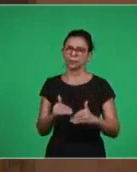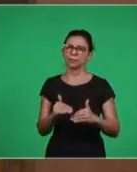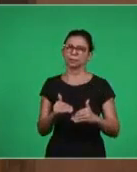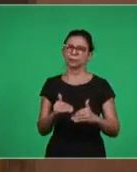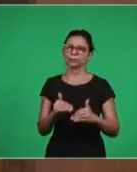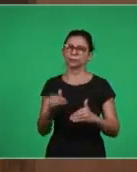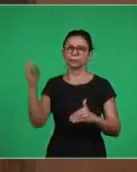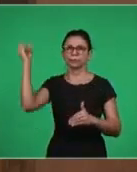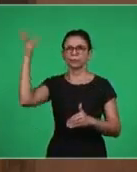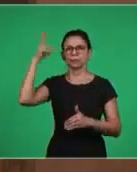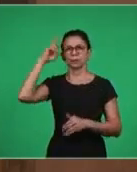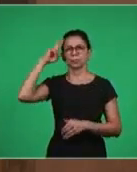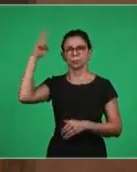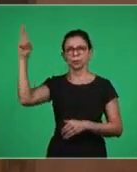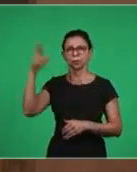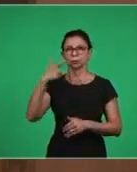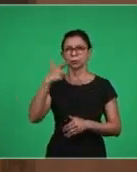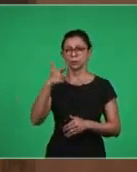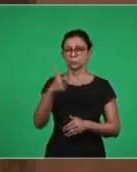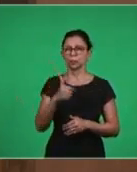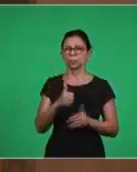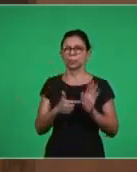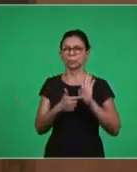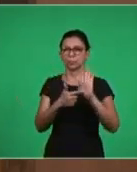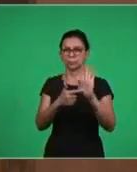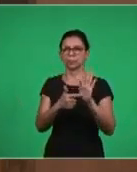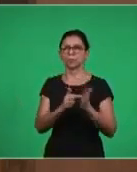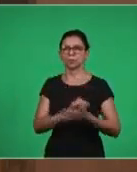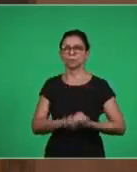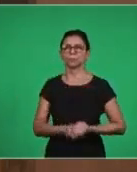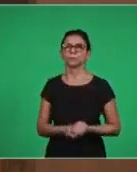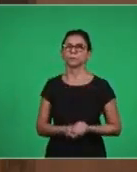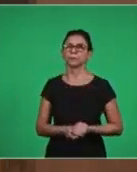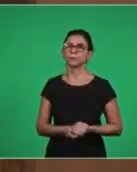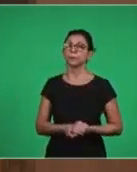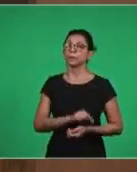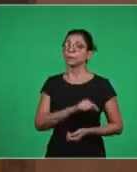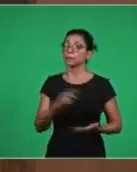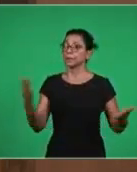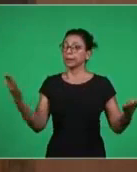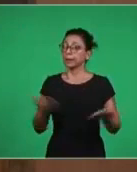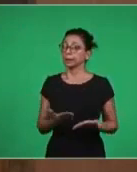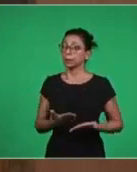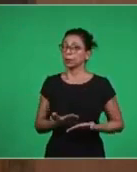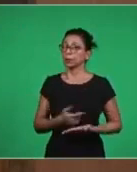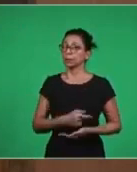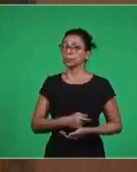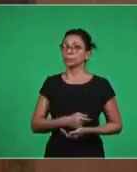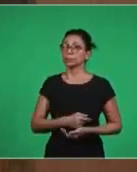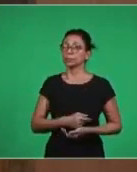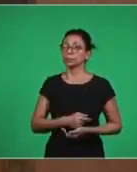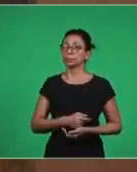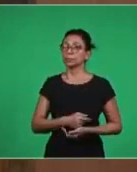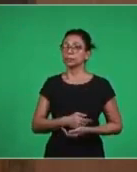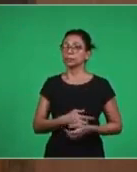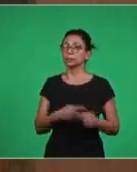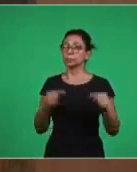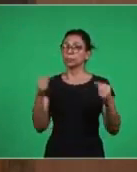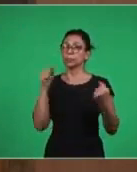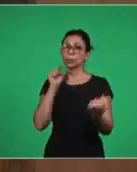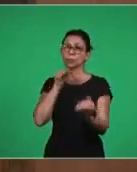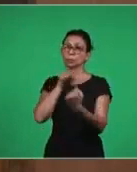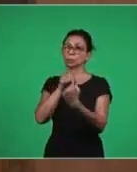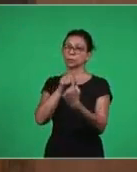determinations on that day of the shout and trumpets. Now they have been conclaimed to fulfill